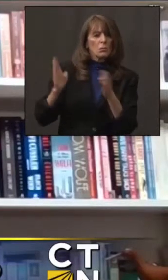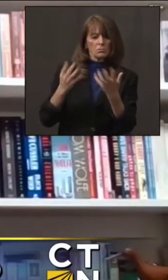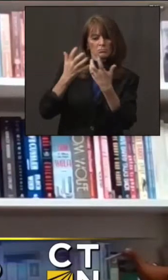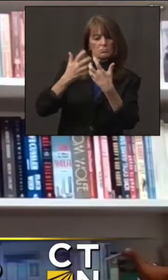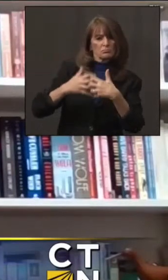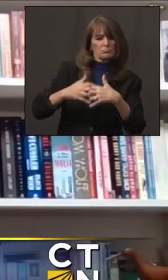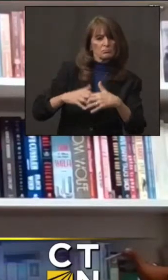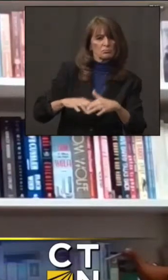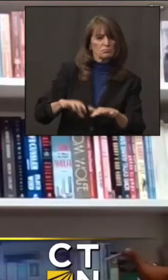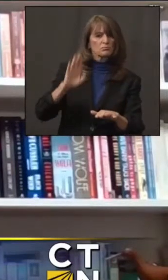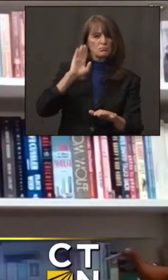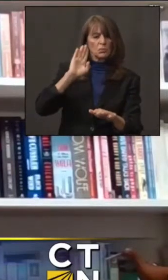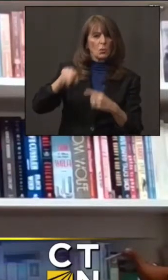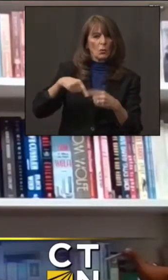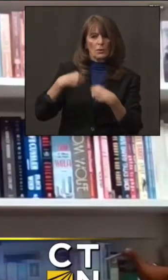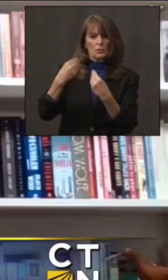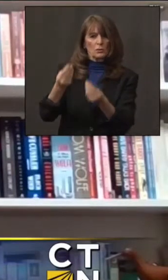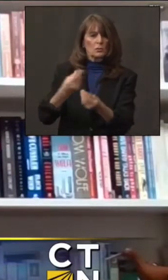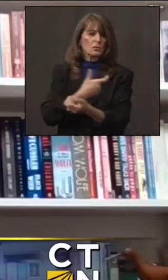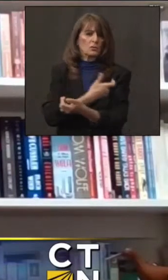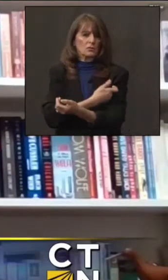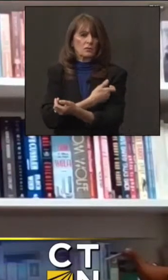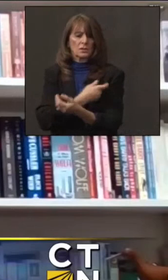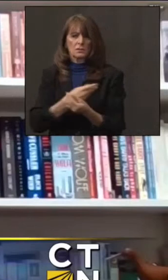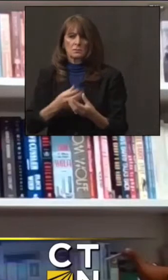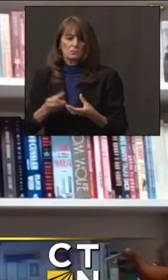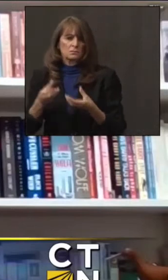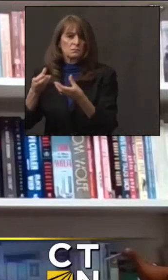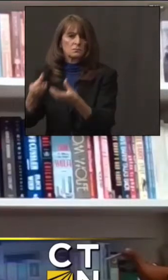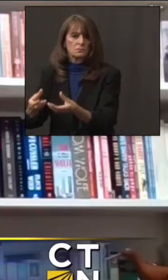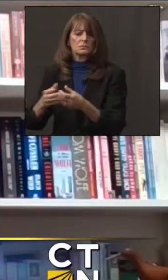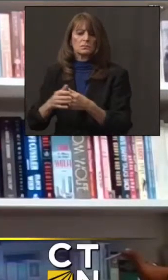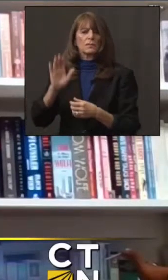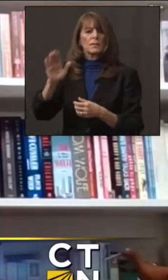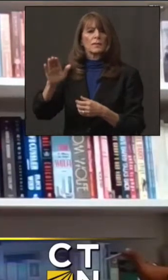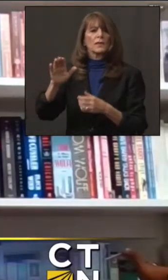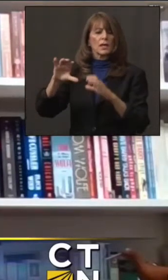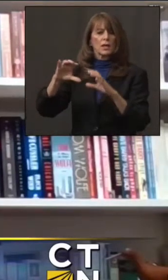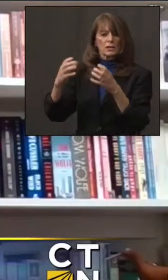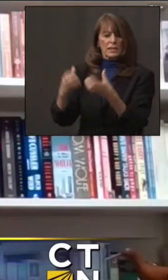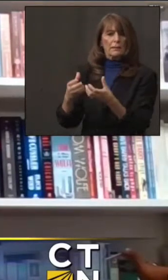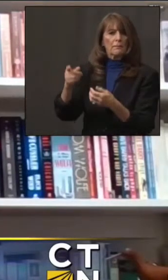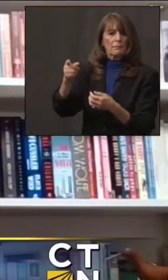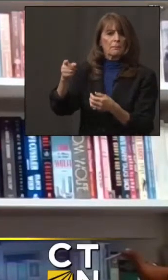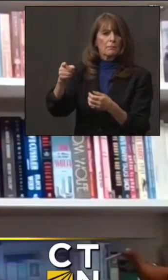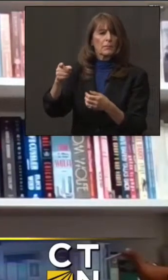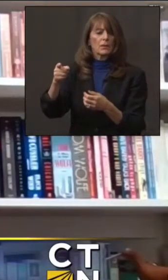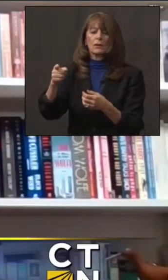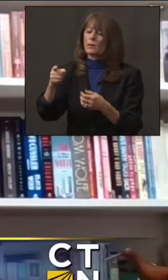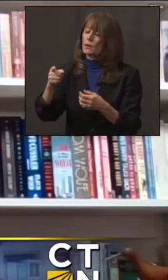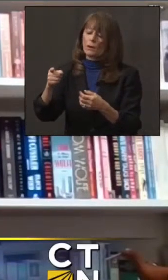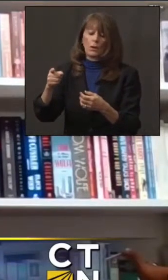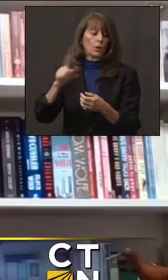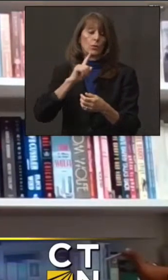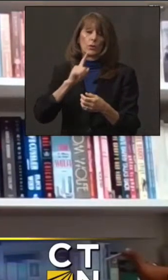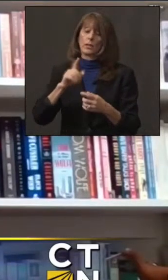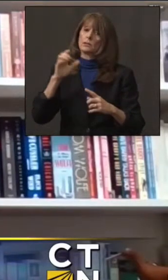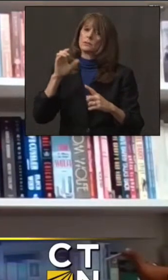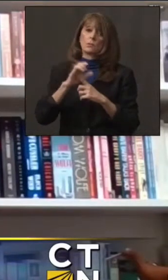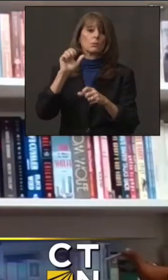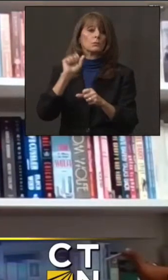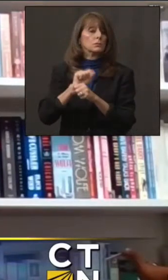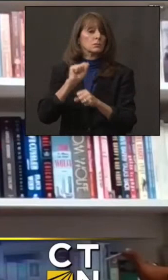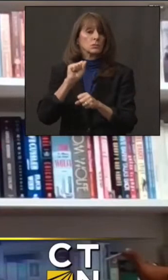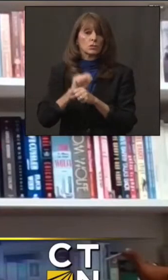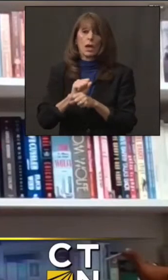out the vaccine. As I mentioned, the team there has done really an excellent and commendable